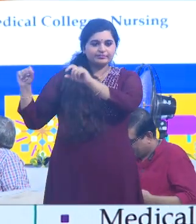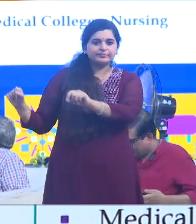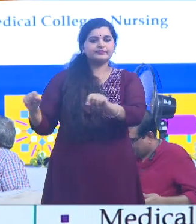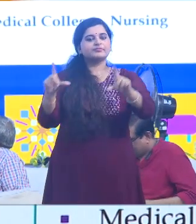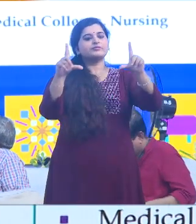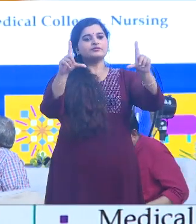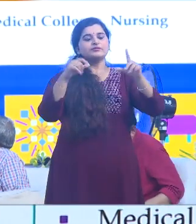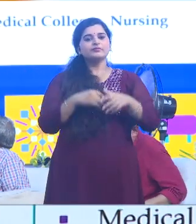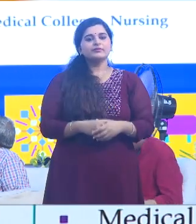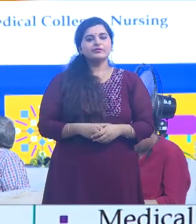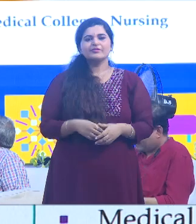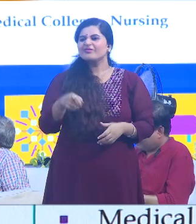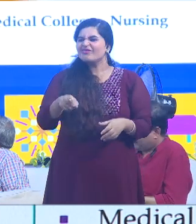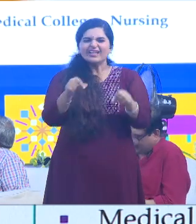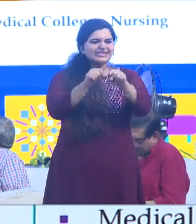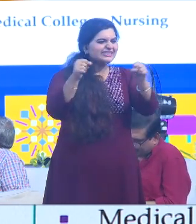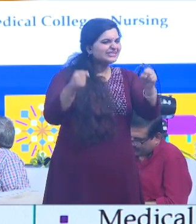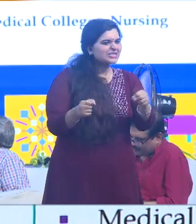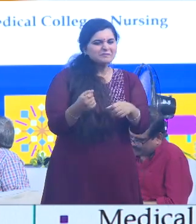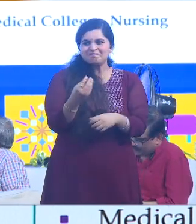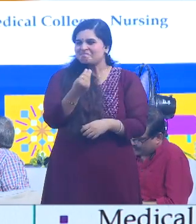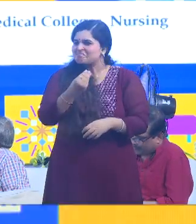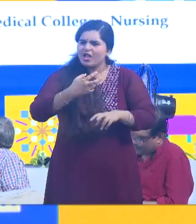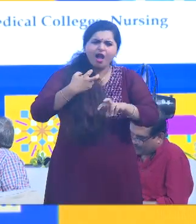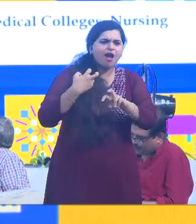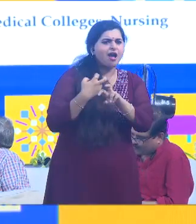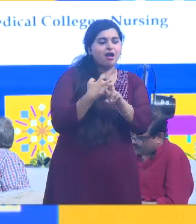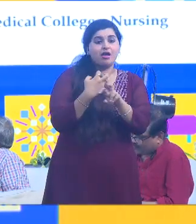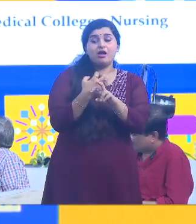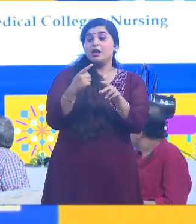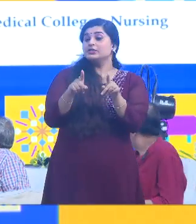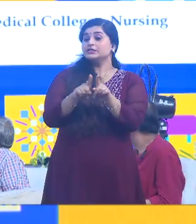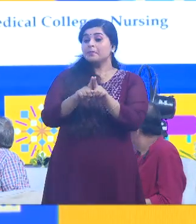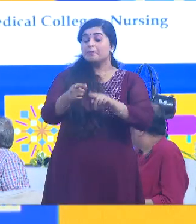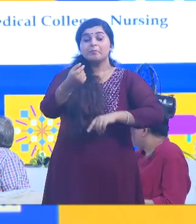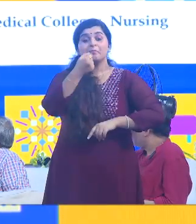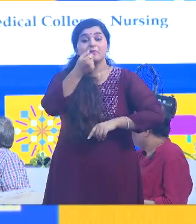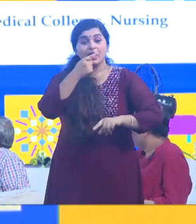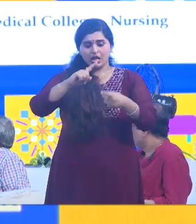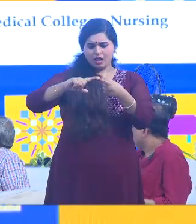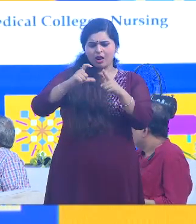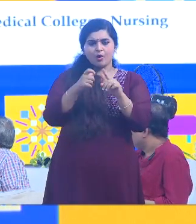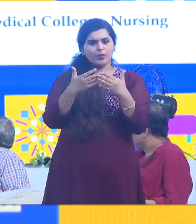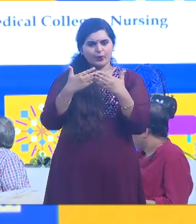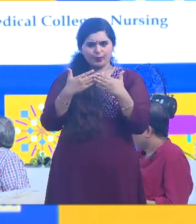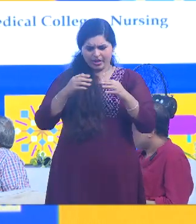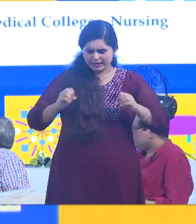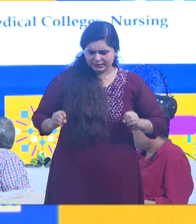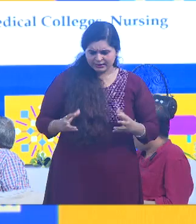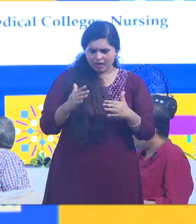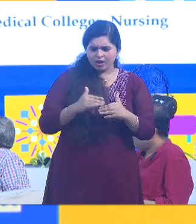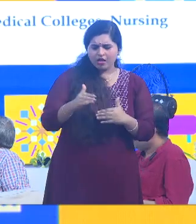Our system is quite a complex system. We have too many departments, health services, medical education. We started off, the health missions are there, mission is